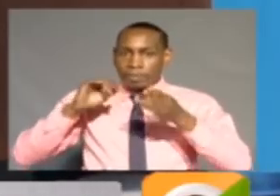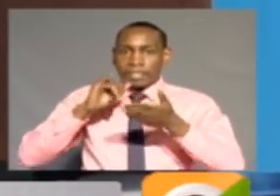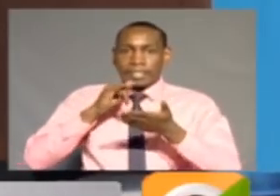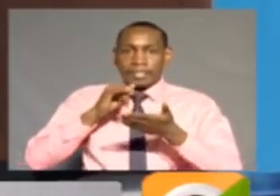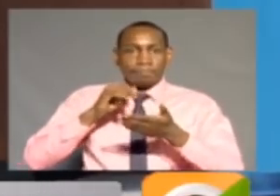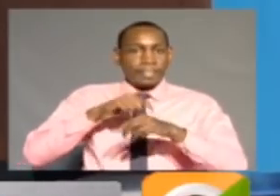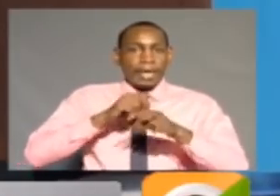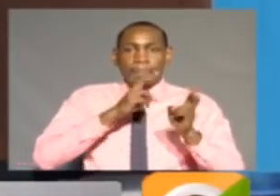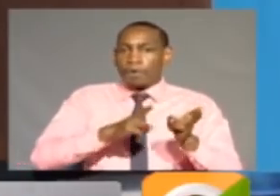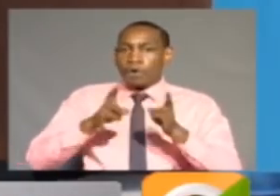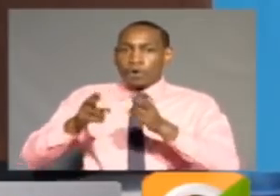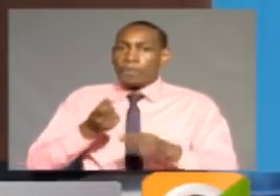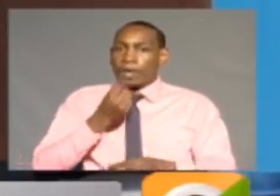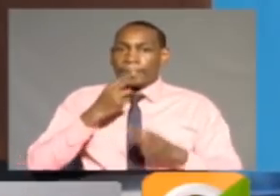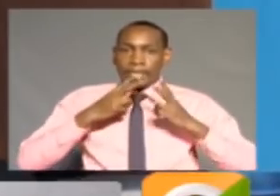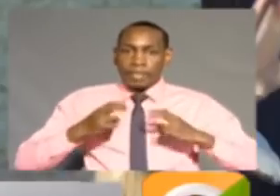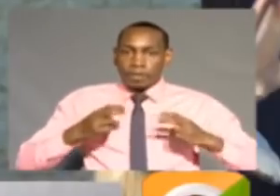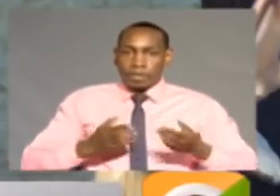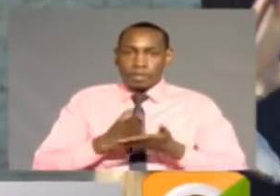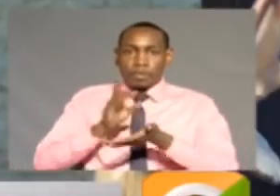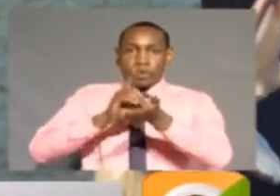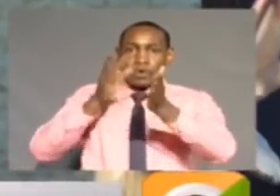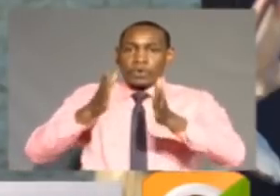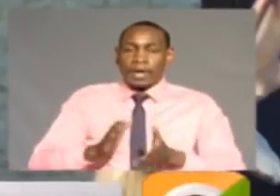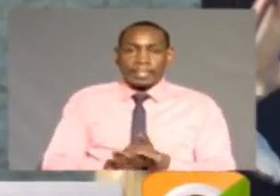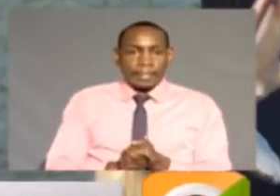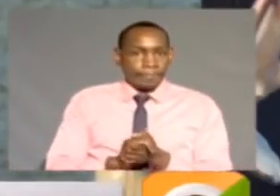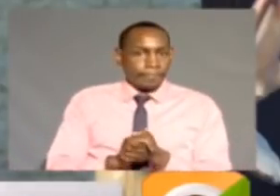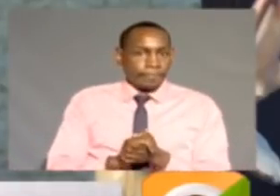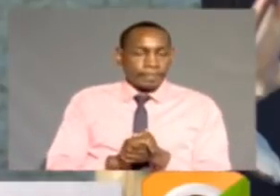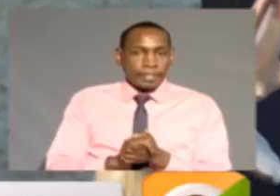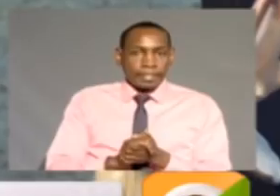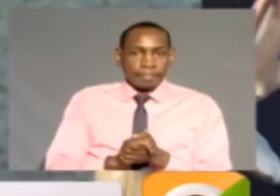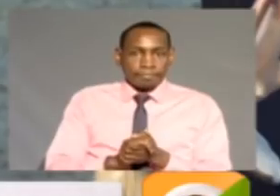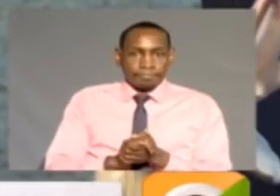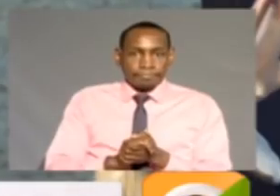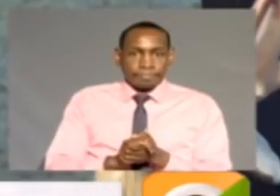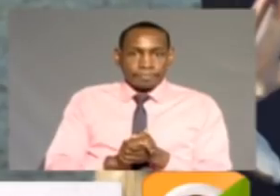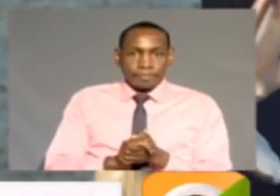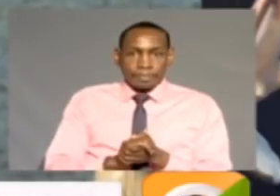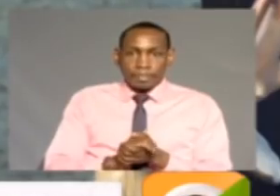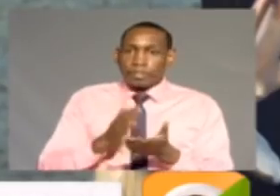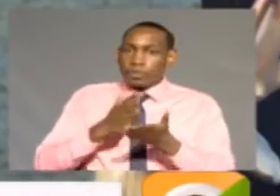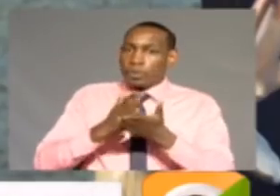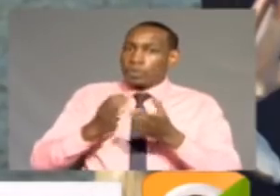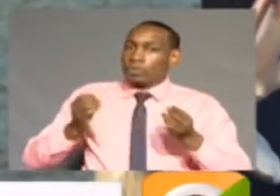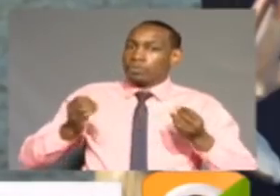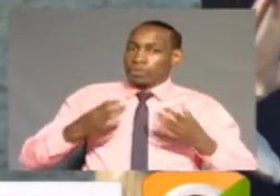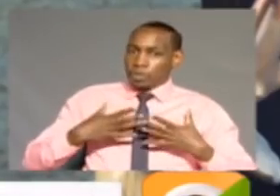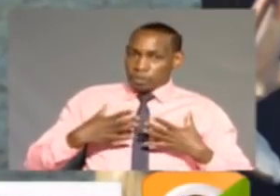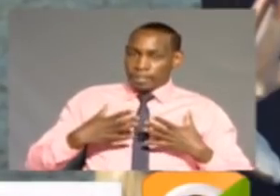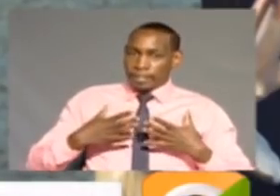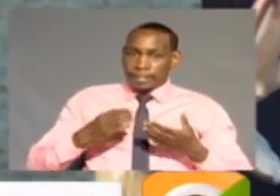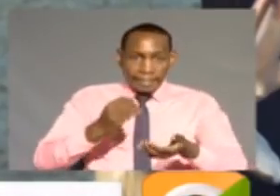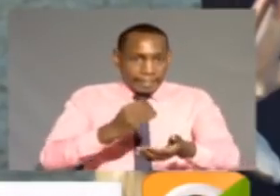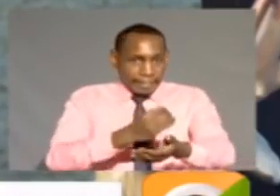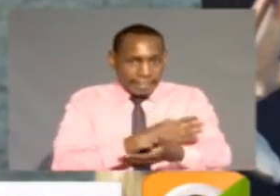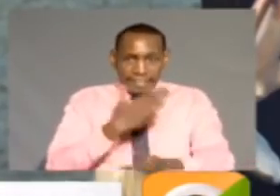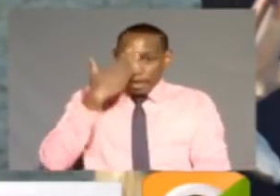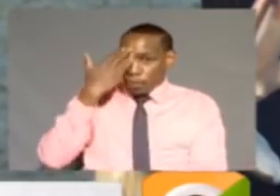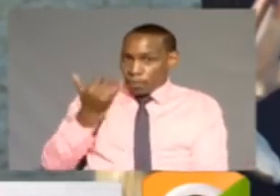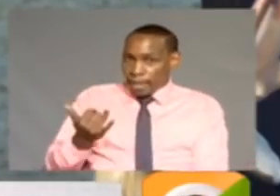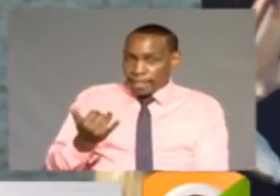routine medical checkup by her physician. Immediately hit me. I feel, really, you know, cancer?